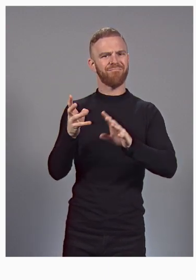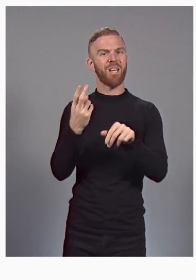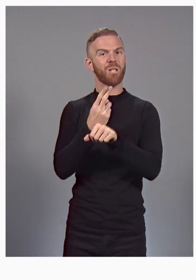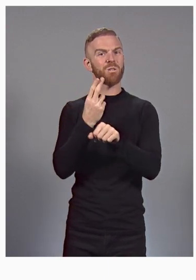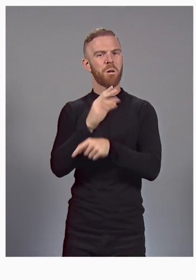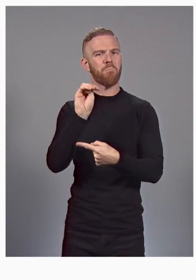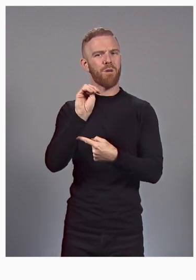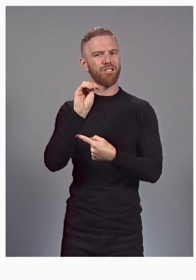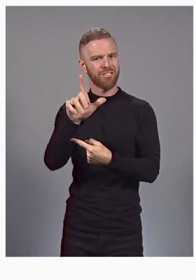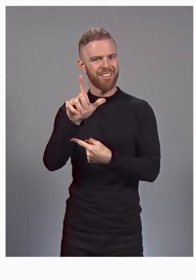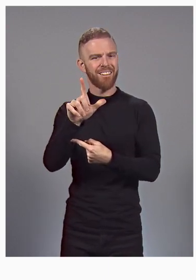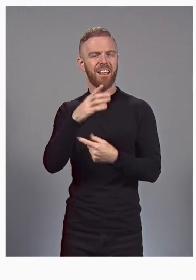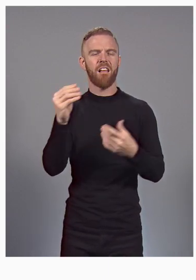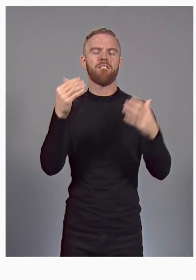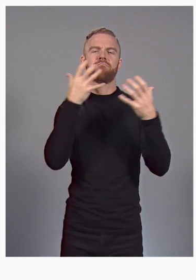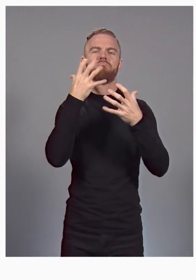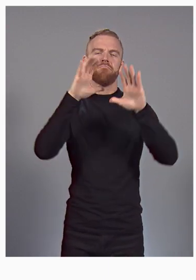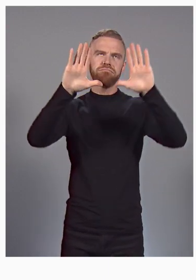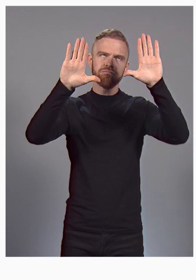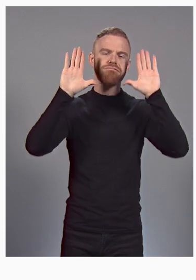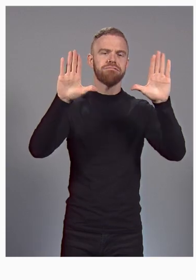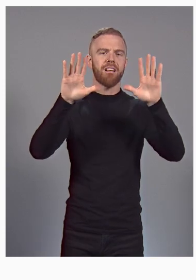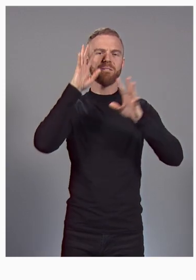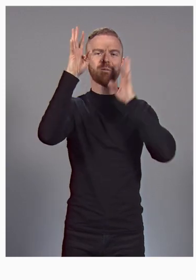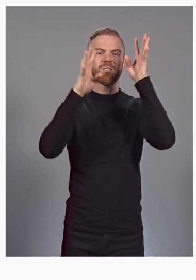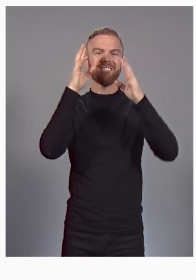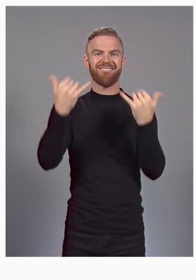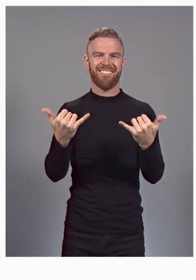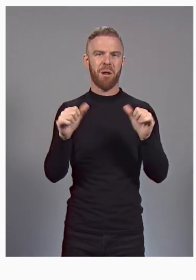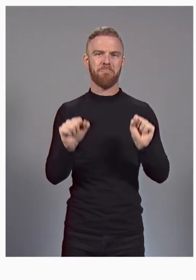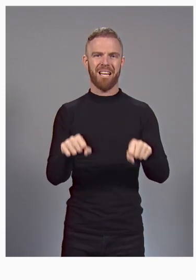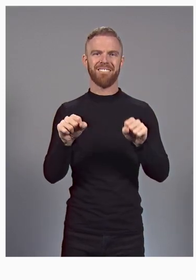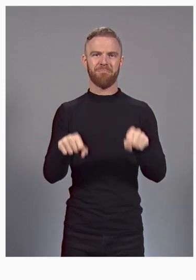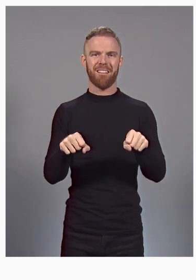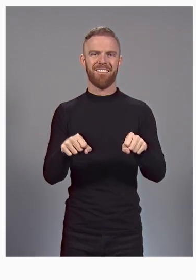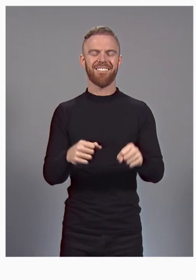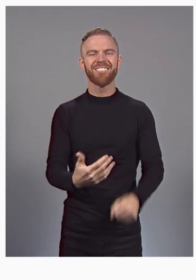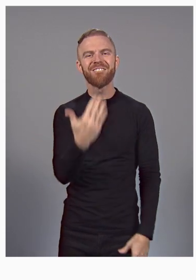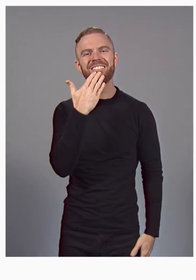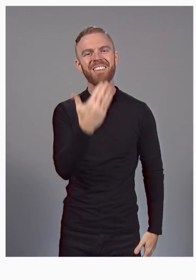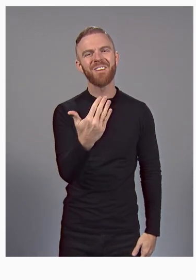and the incredible innovation that that will unleash. Thank you very much.